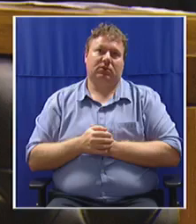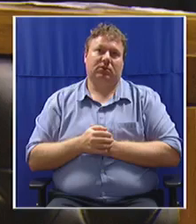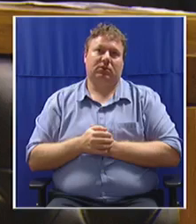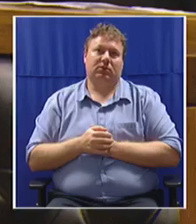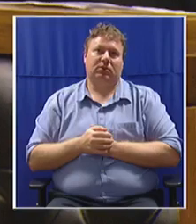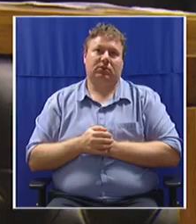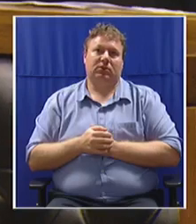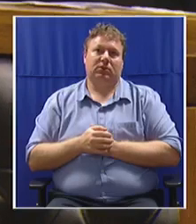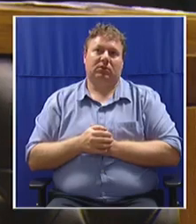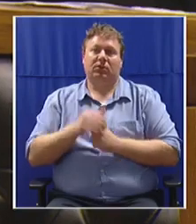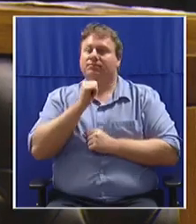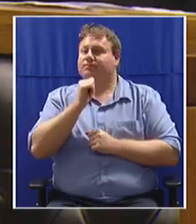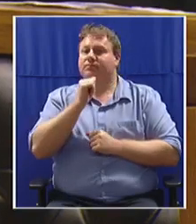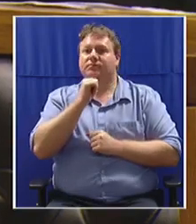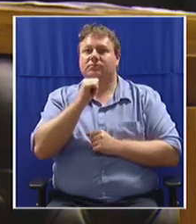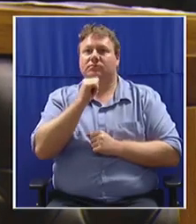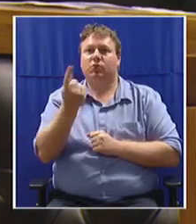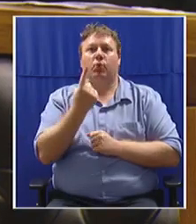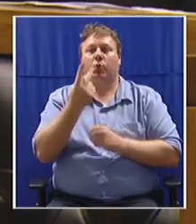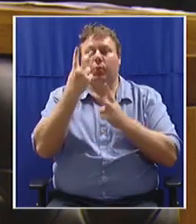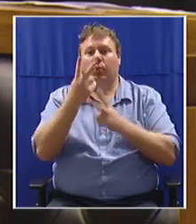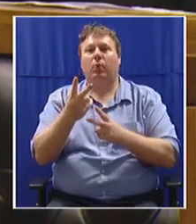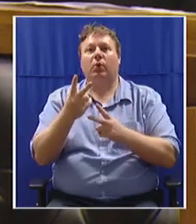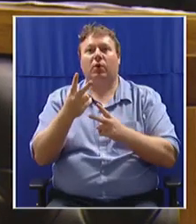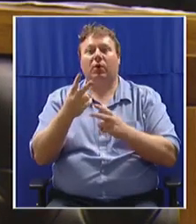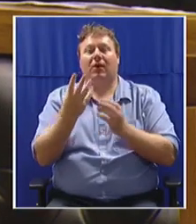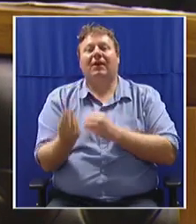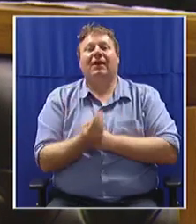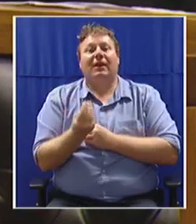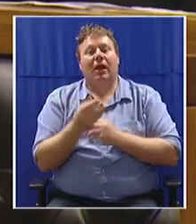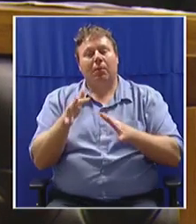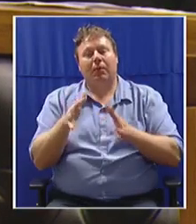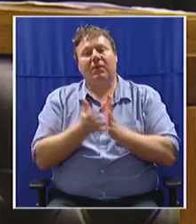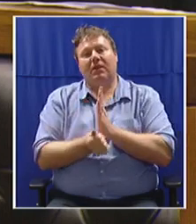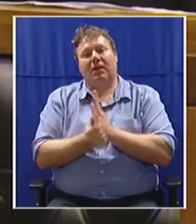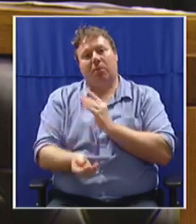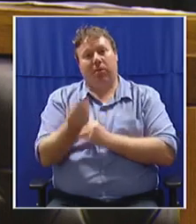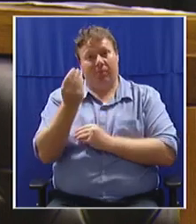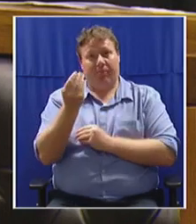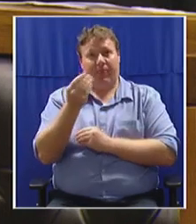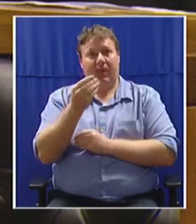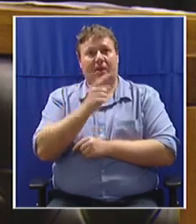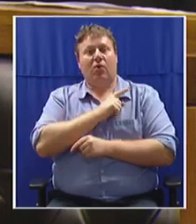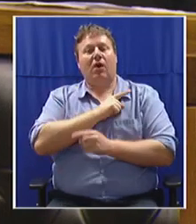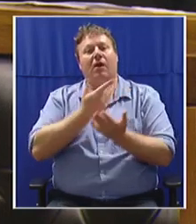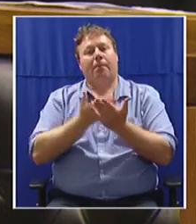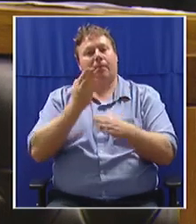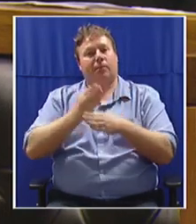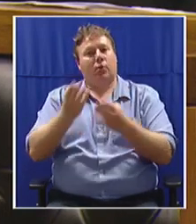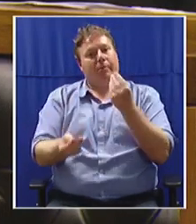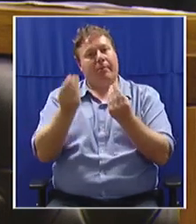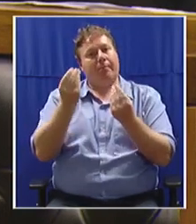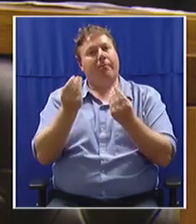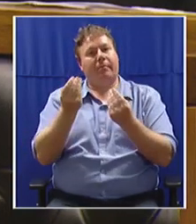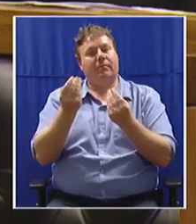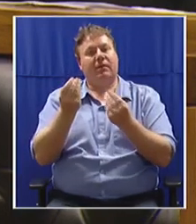We are not only looking at giving young people a skill so that they can be employed. We are